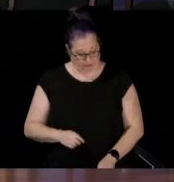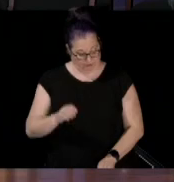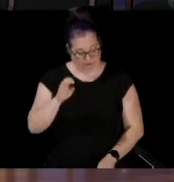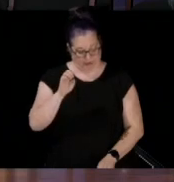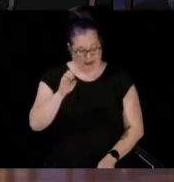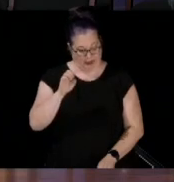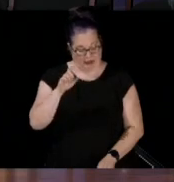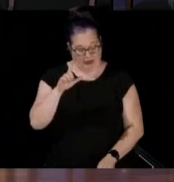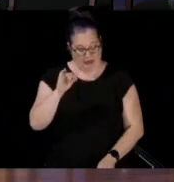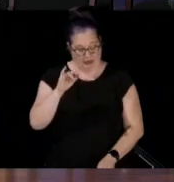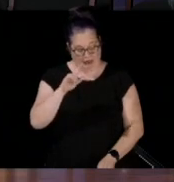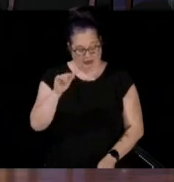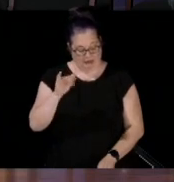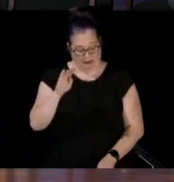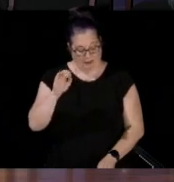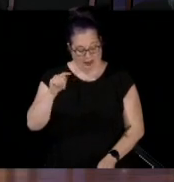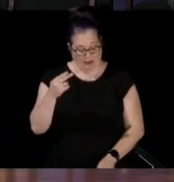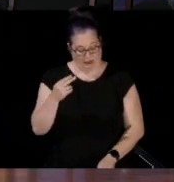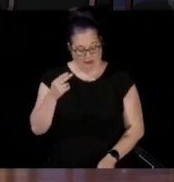Elizabeth Shu Fu.